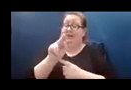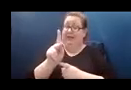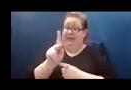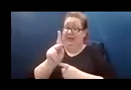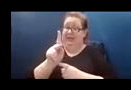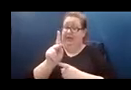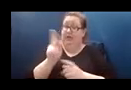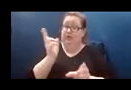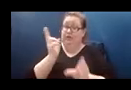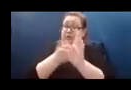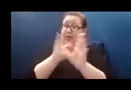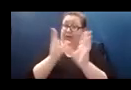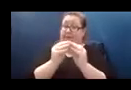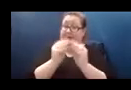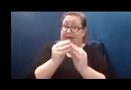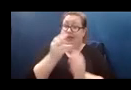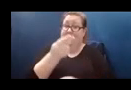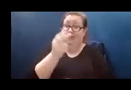stream is